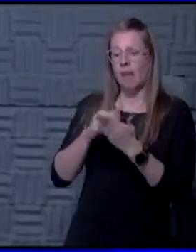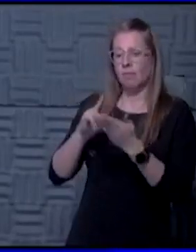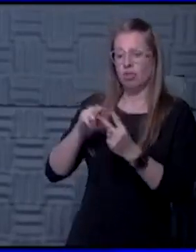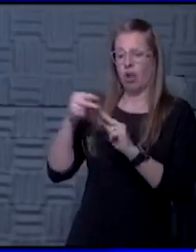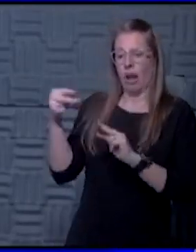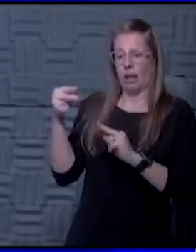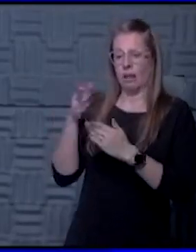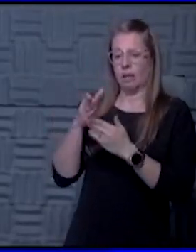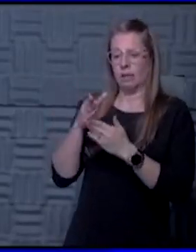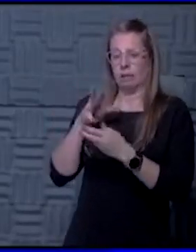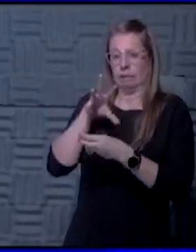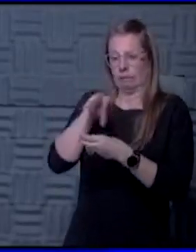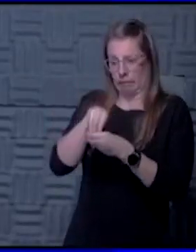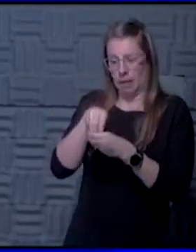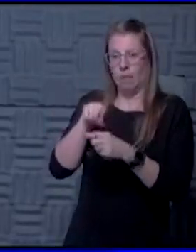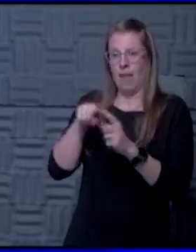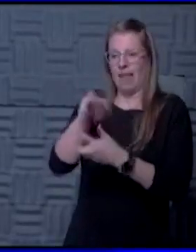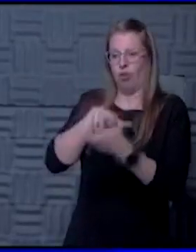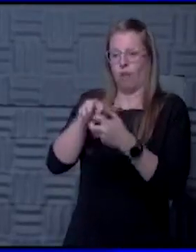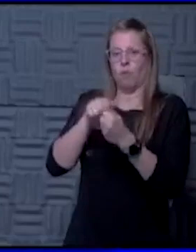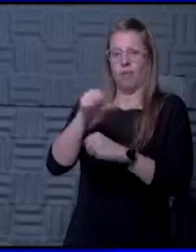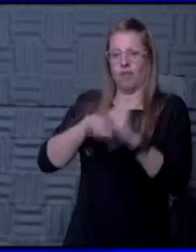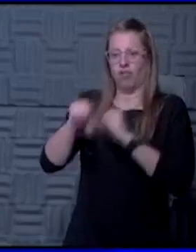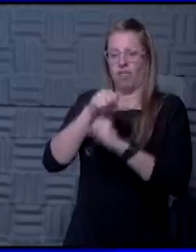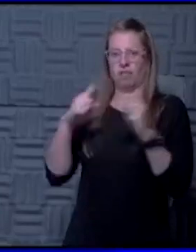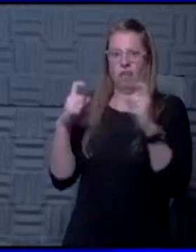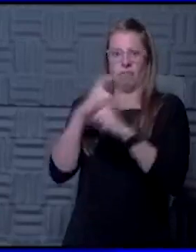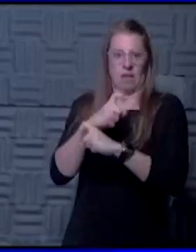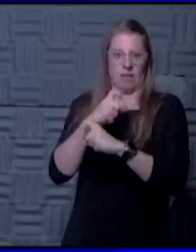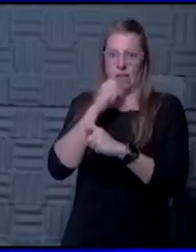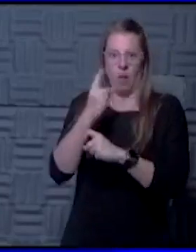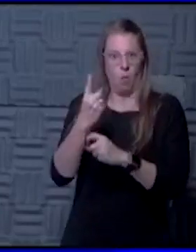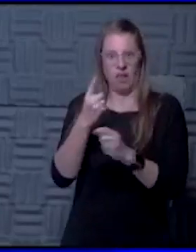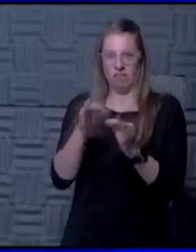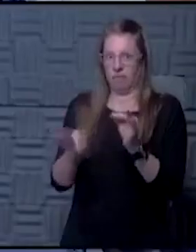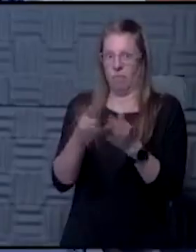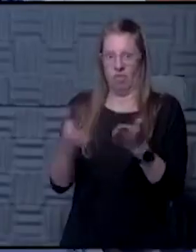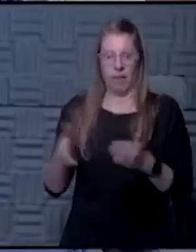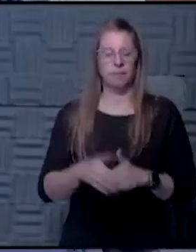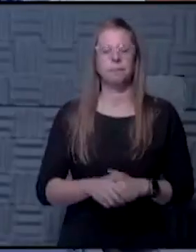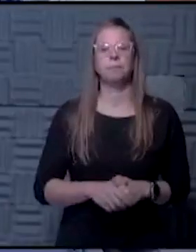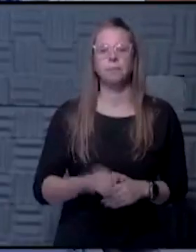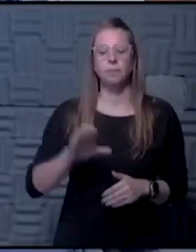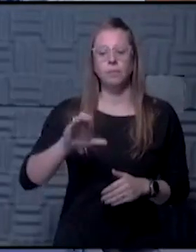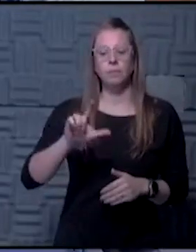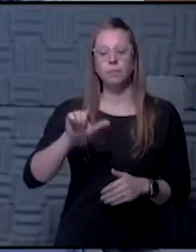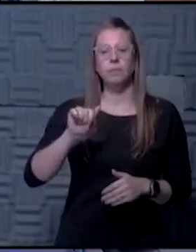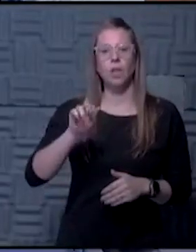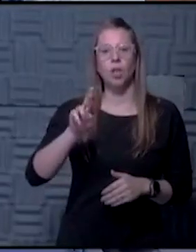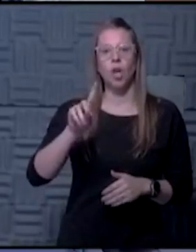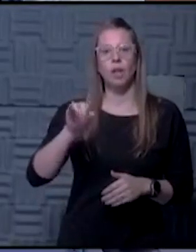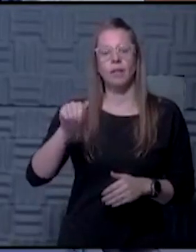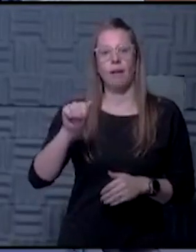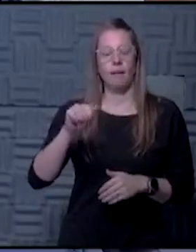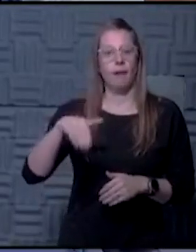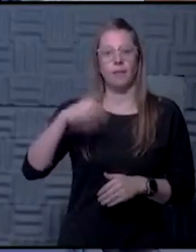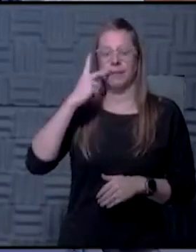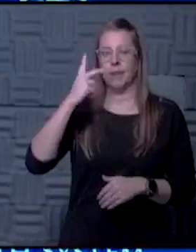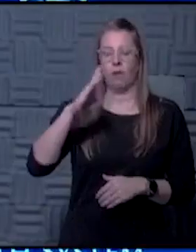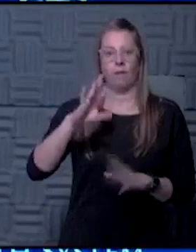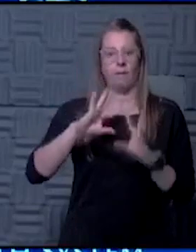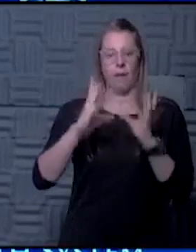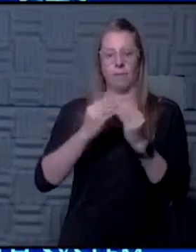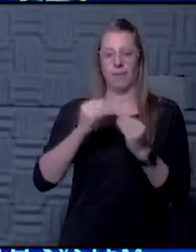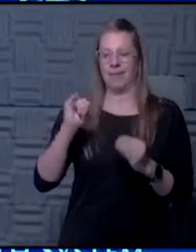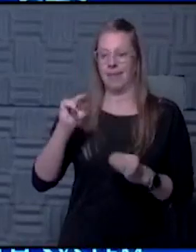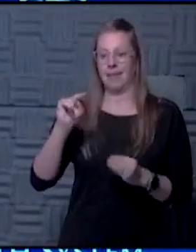very complex and they are interactive with each other. It's not just one simple thing. Okay, Claudia hasn't seen her family in